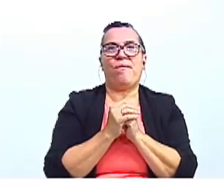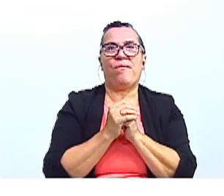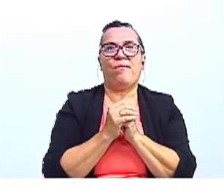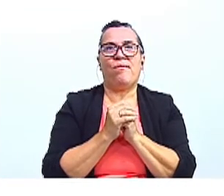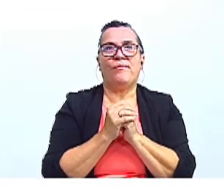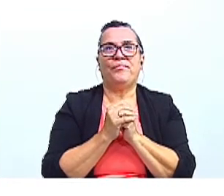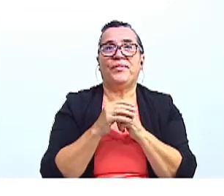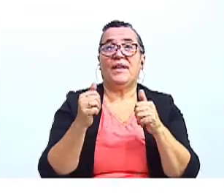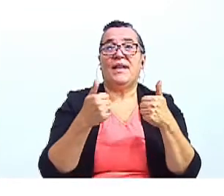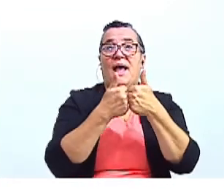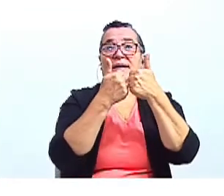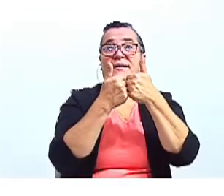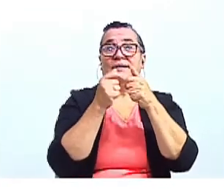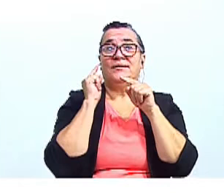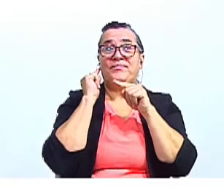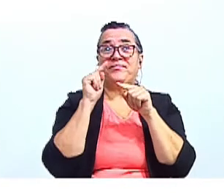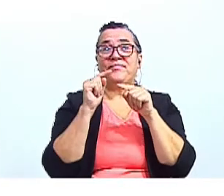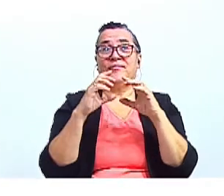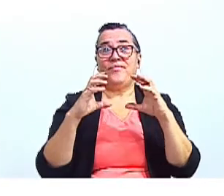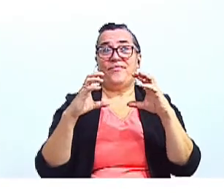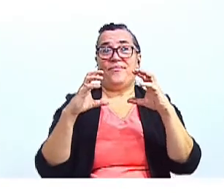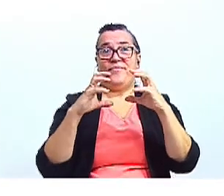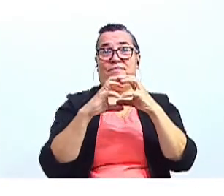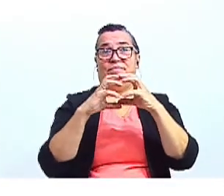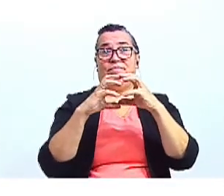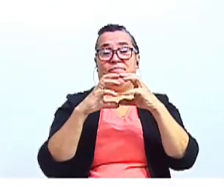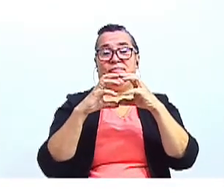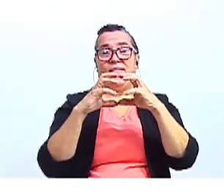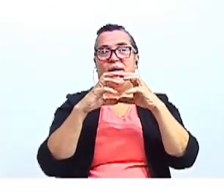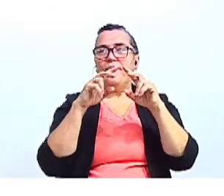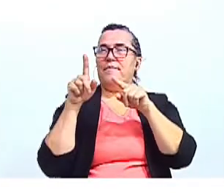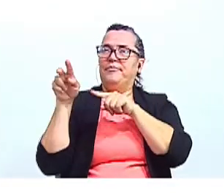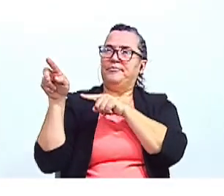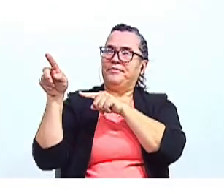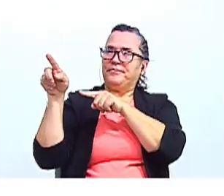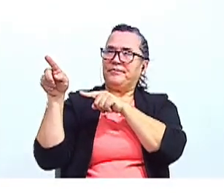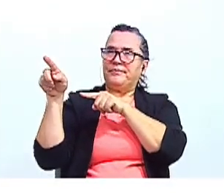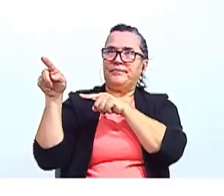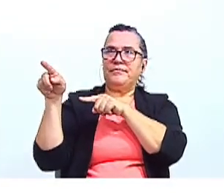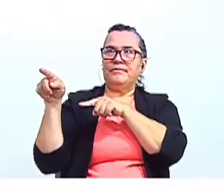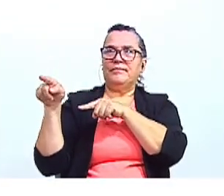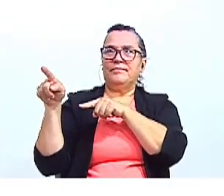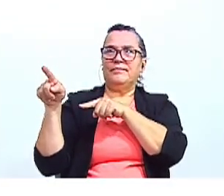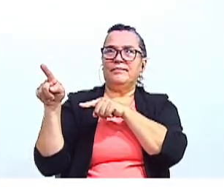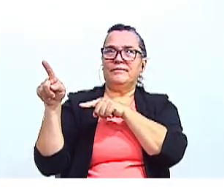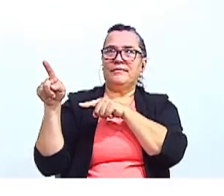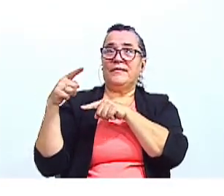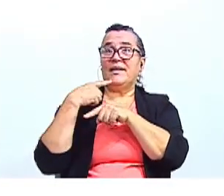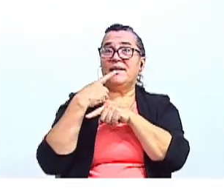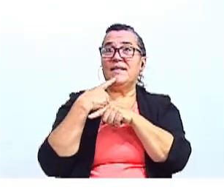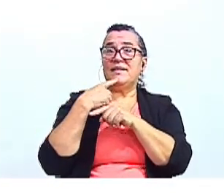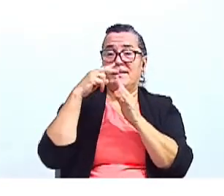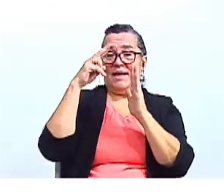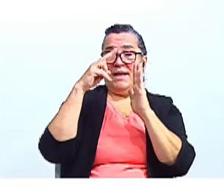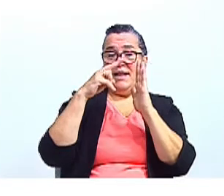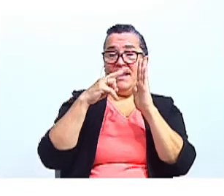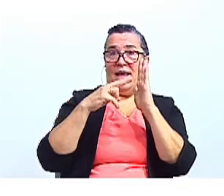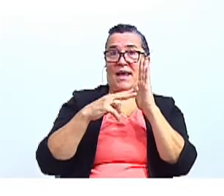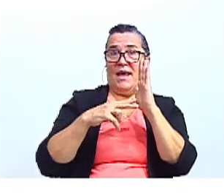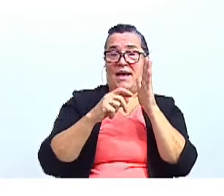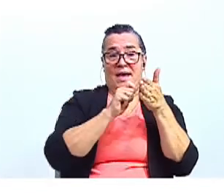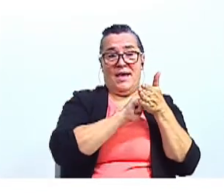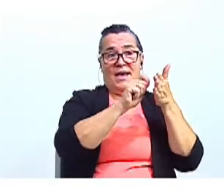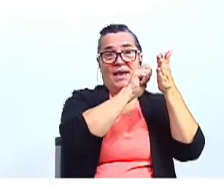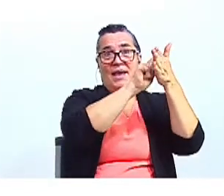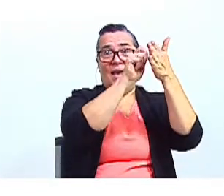Okay? Okay. We're going to do the task. Look at the task. It says, read the test and fill in the